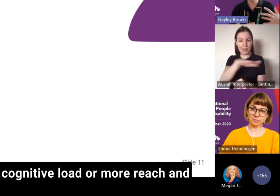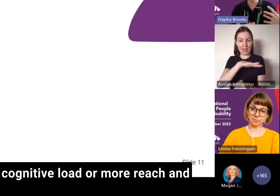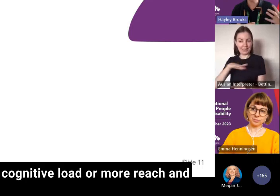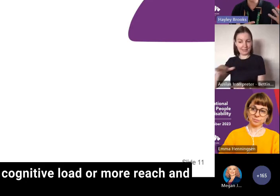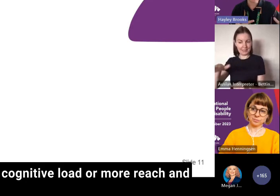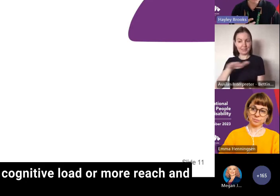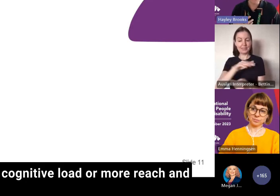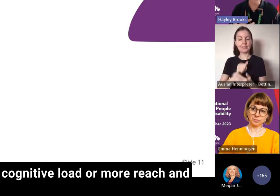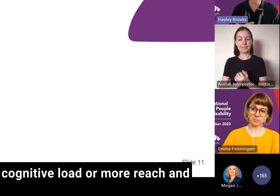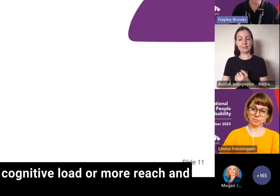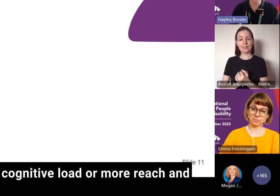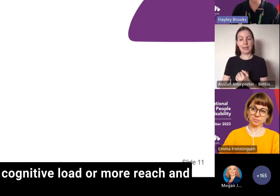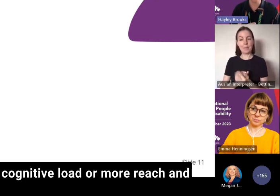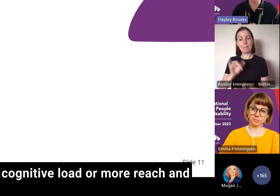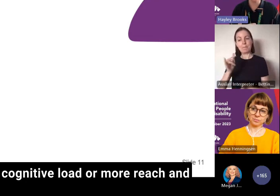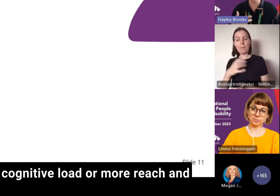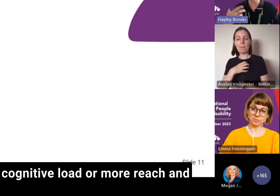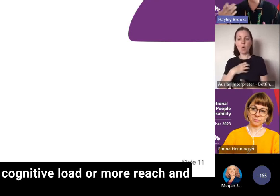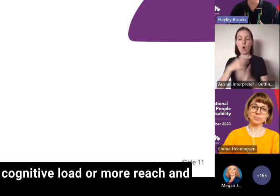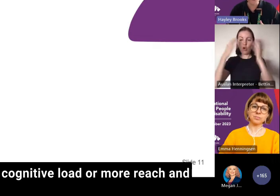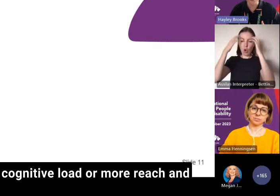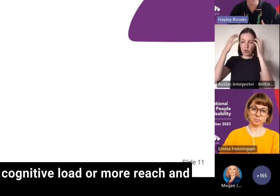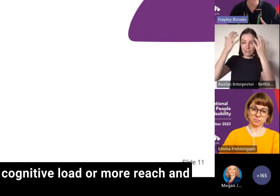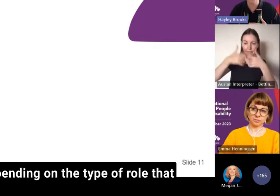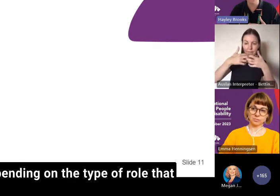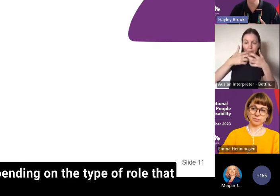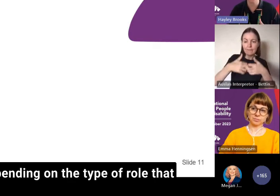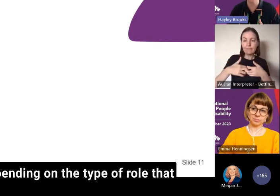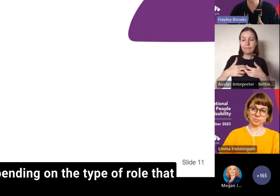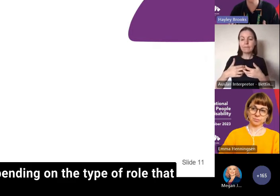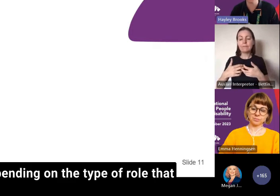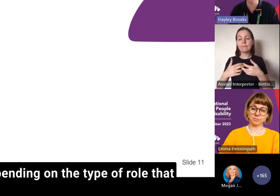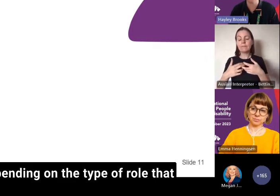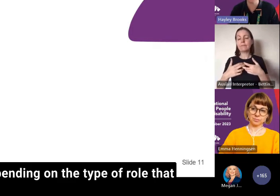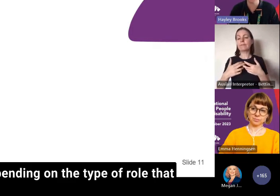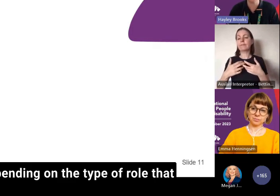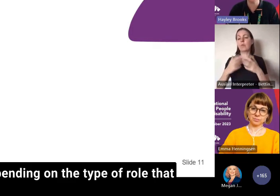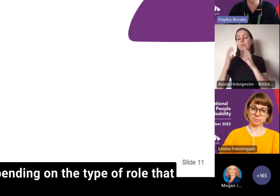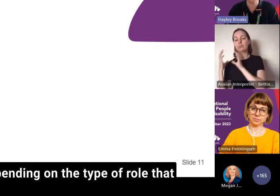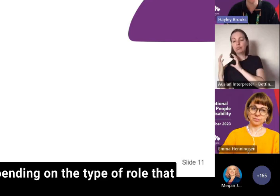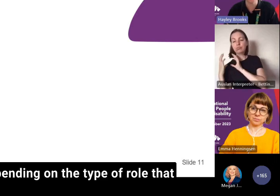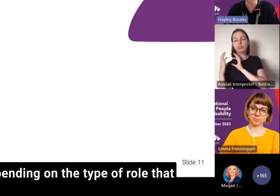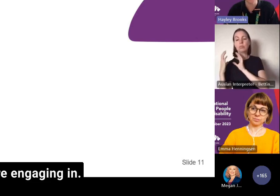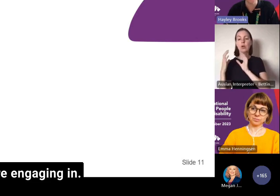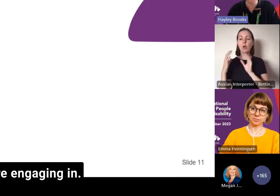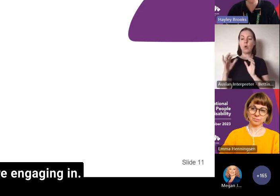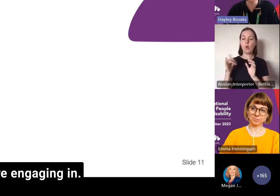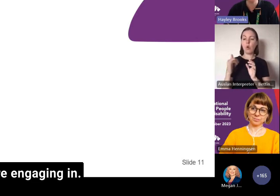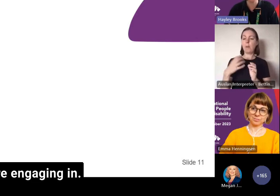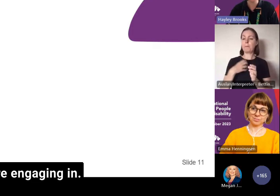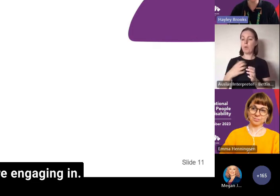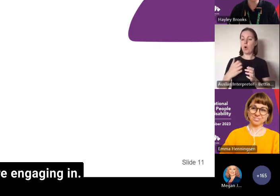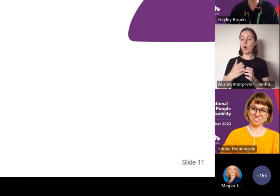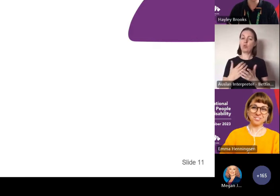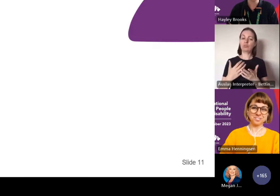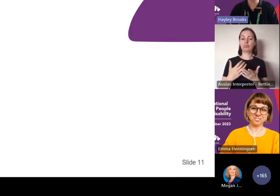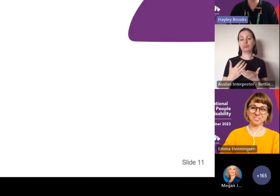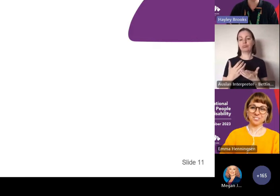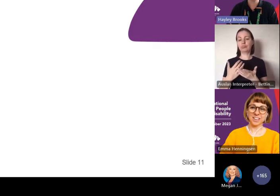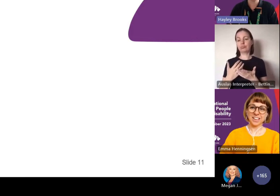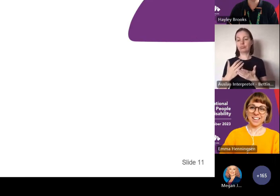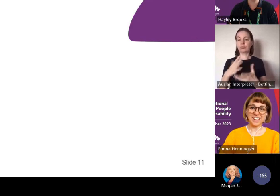require more cognitive load or more reach and stretch, etc., depending on the type of role that they're engaging in.